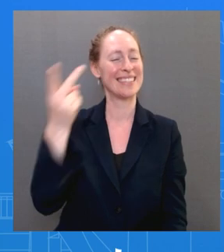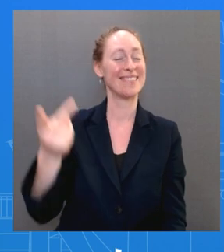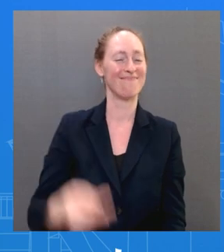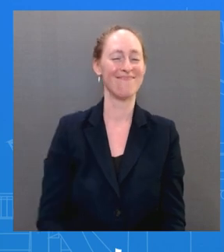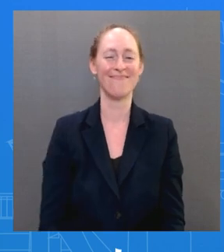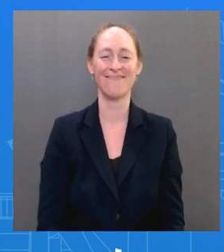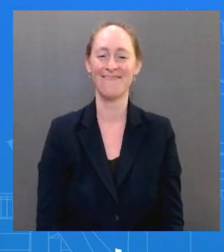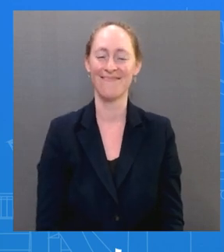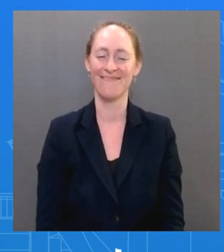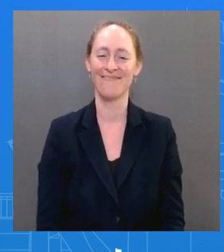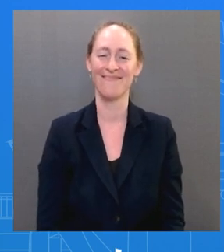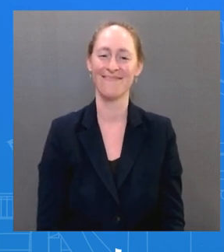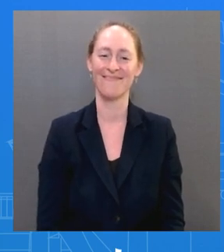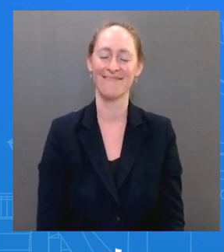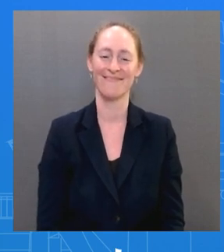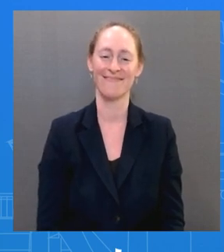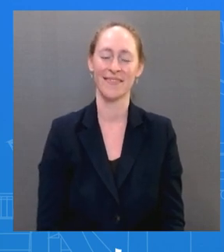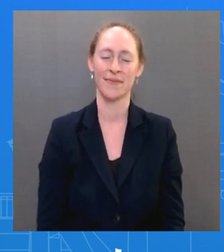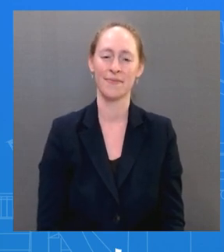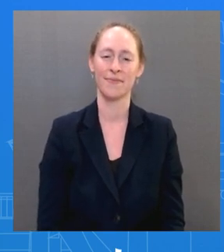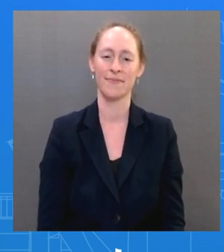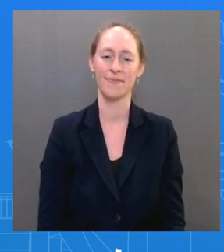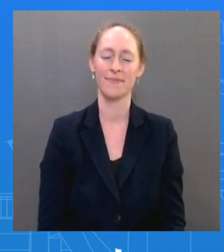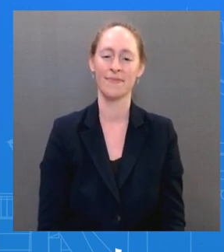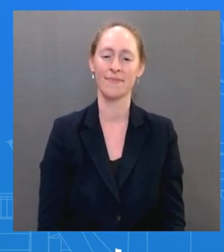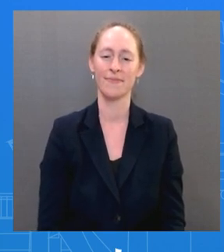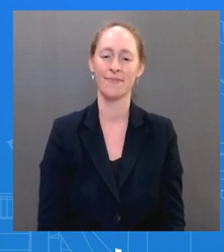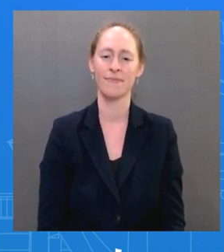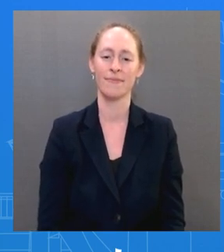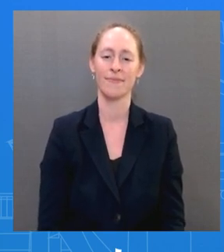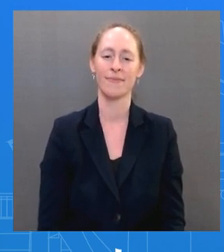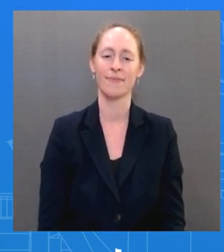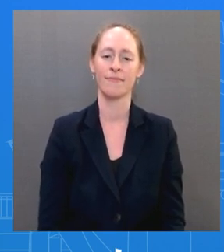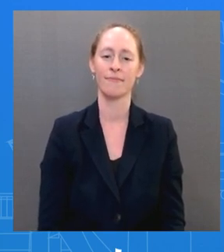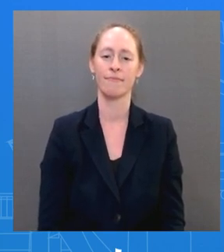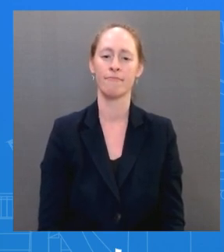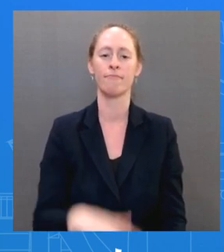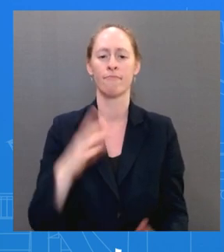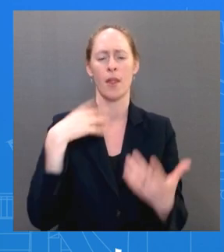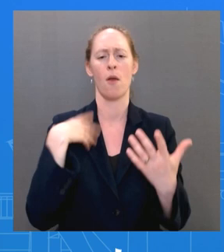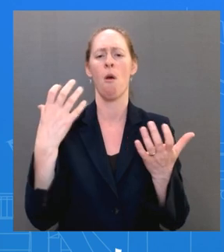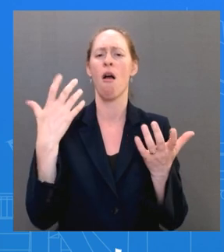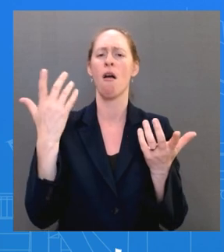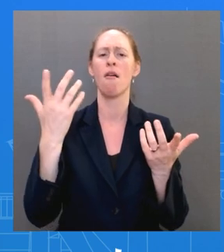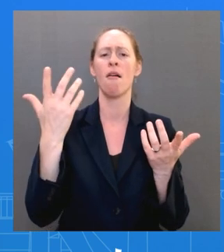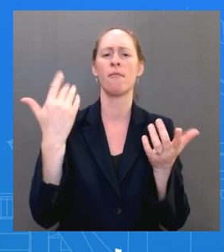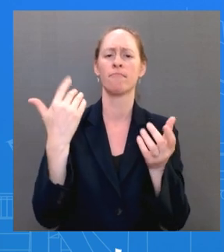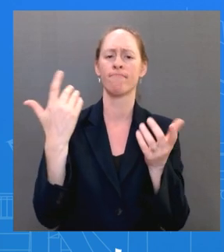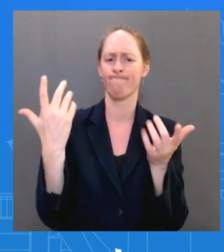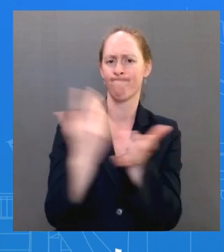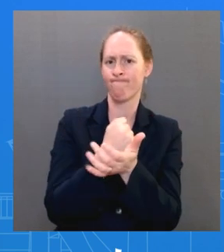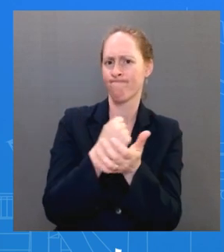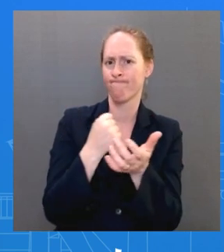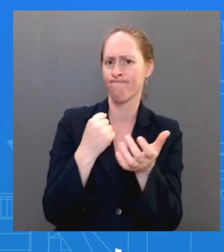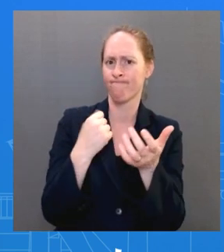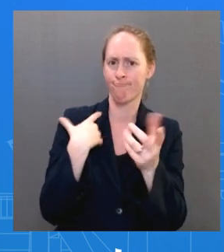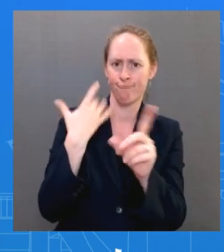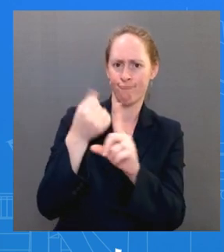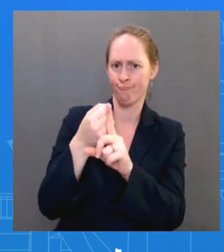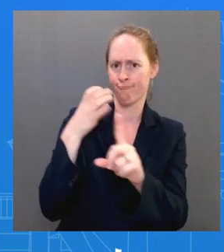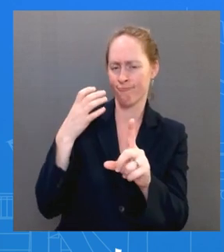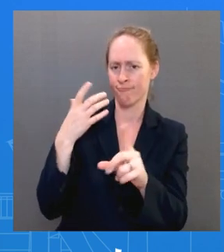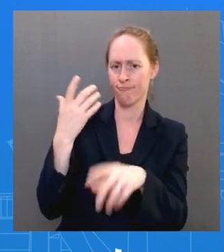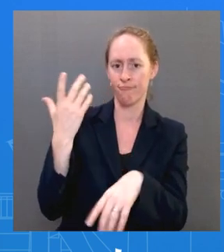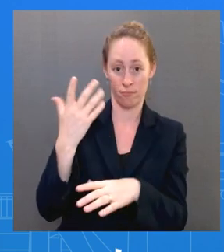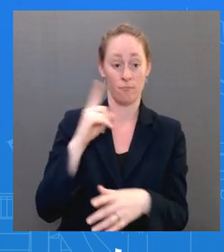heard from Karine. As the White House COVID-19 response coordinator, what I think every American needs to hear, what